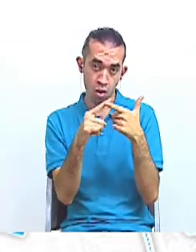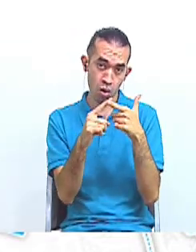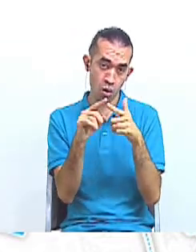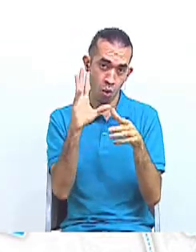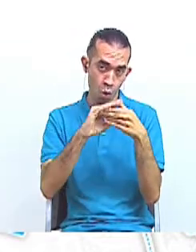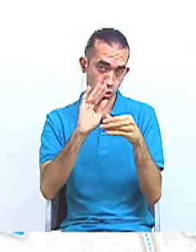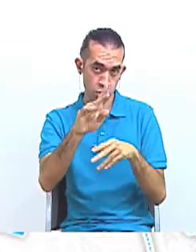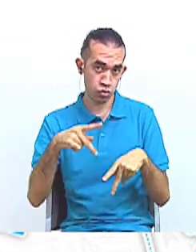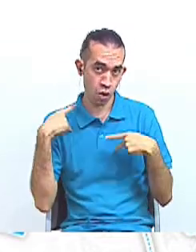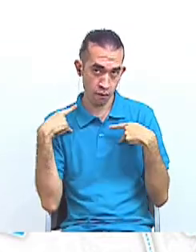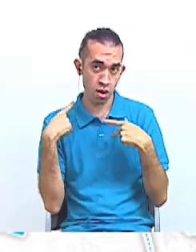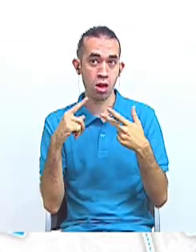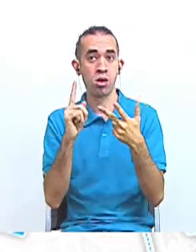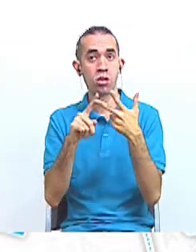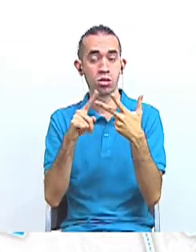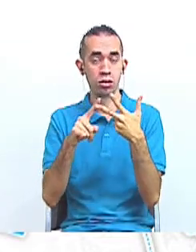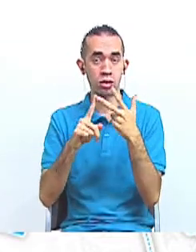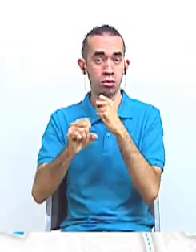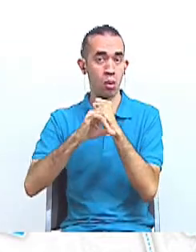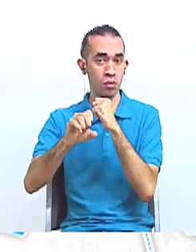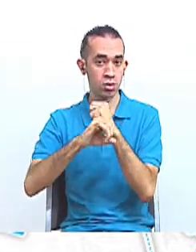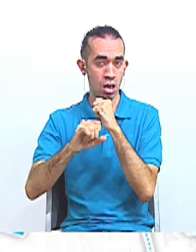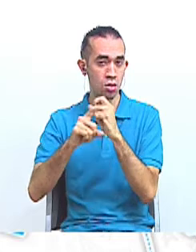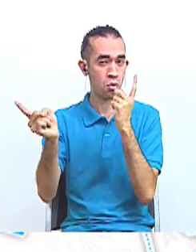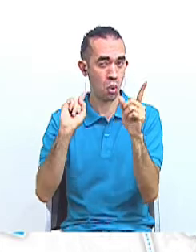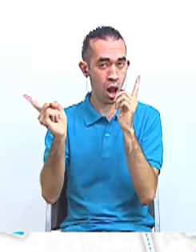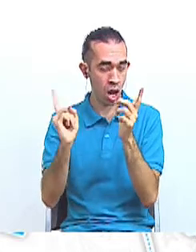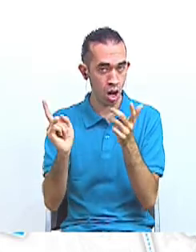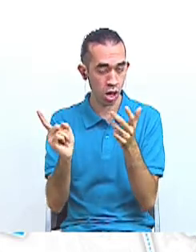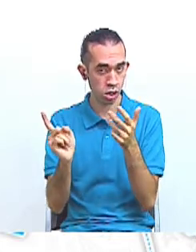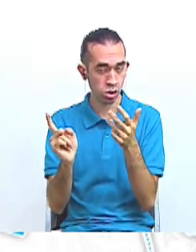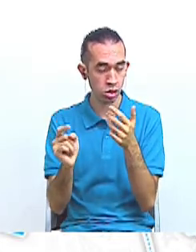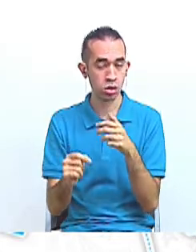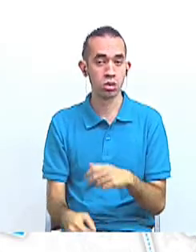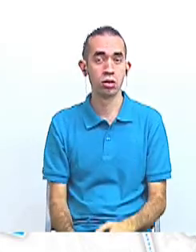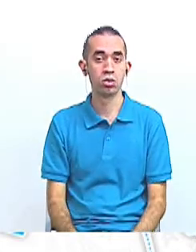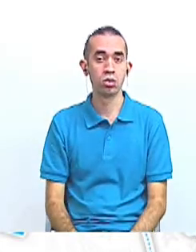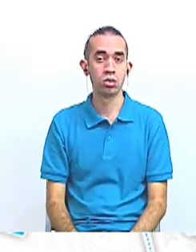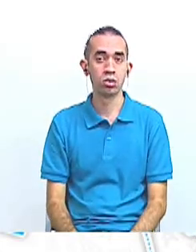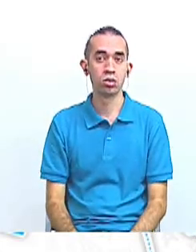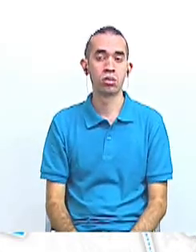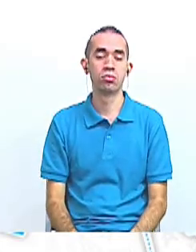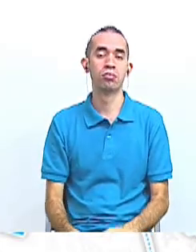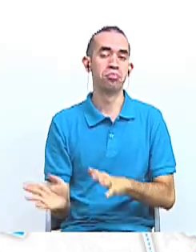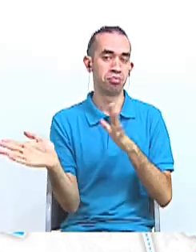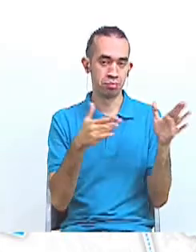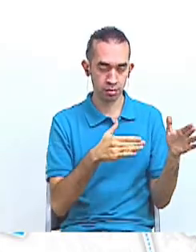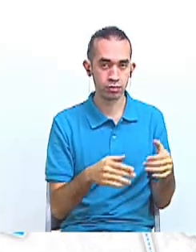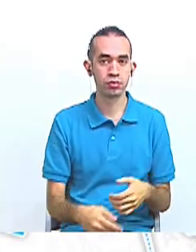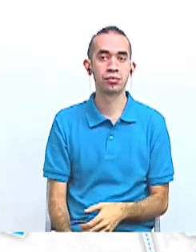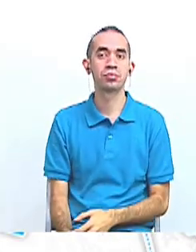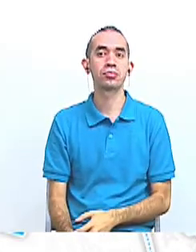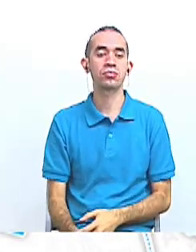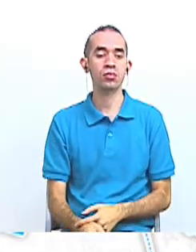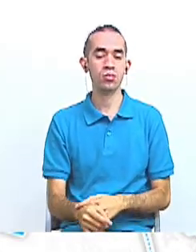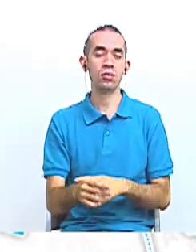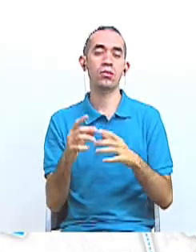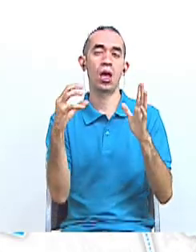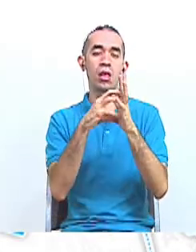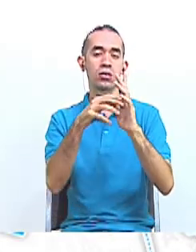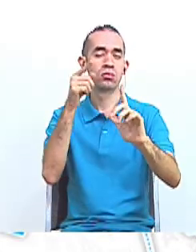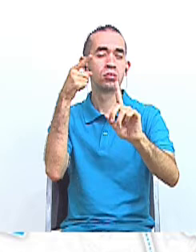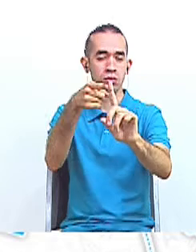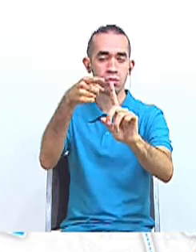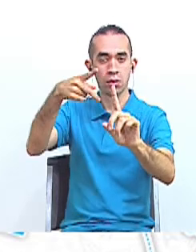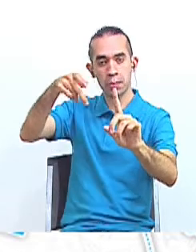biography, or an advertisement. What type of text is that? And number 2, what is the purpose of